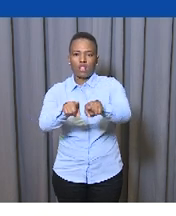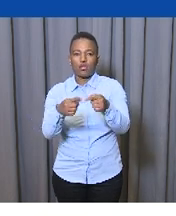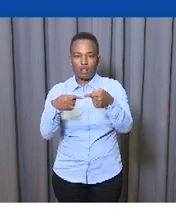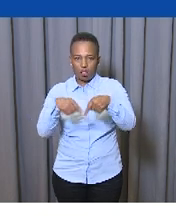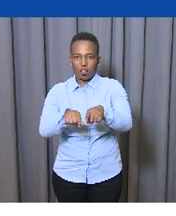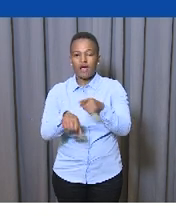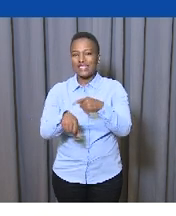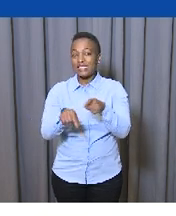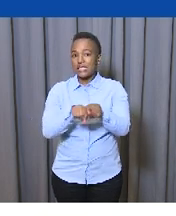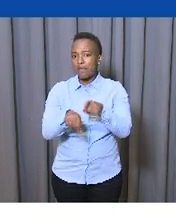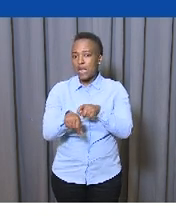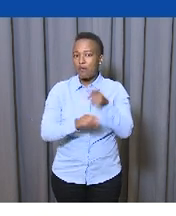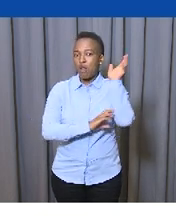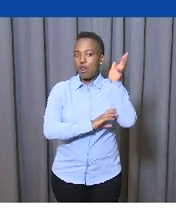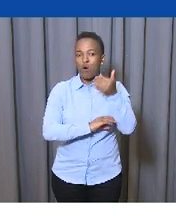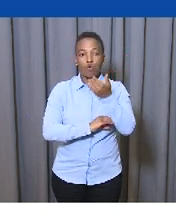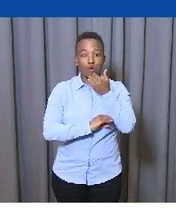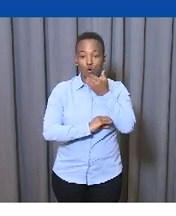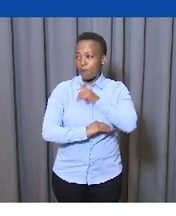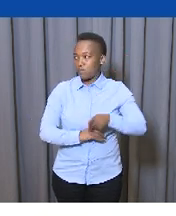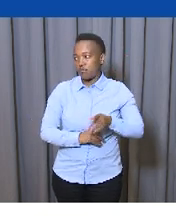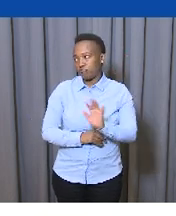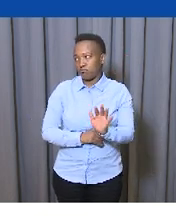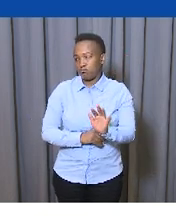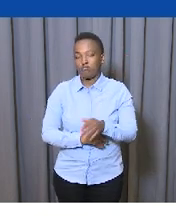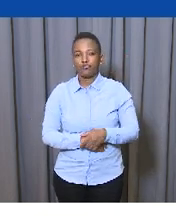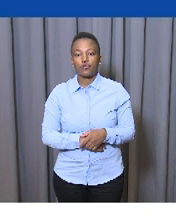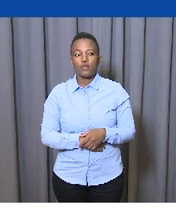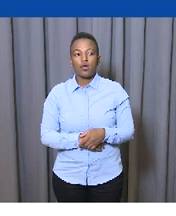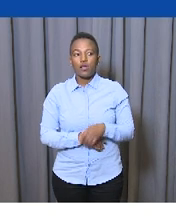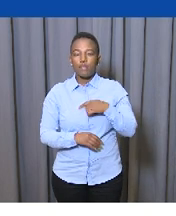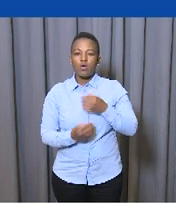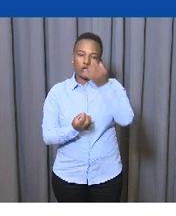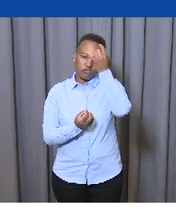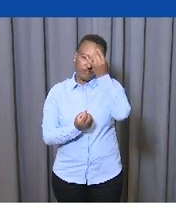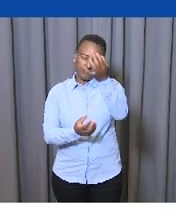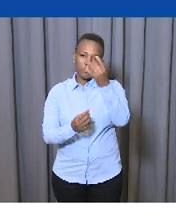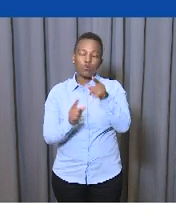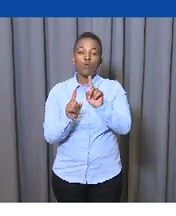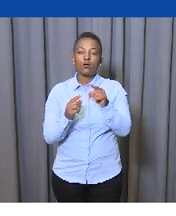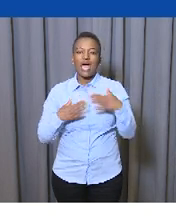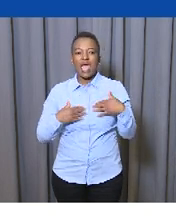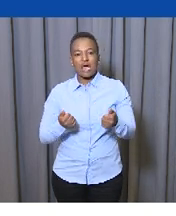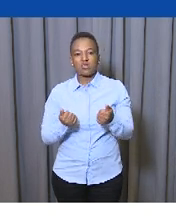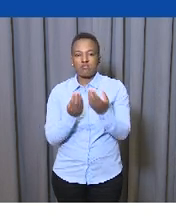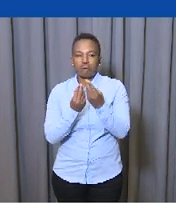in the Eastern Cape. I'm going to take you through our update in terms of the health response.